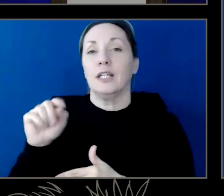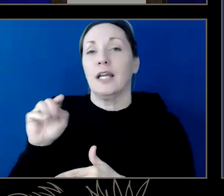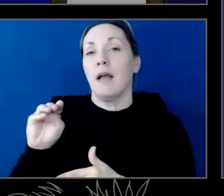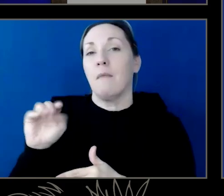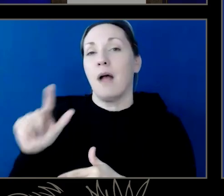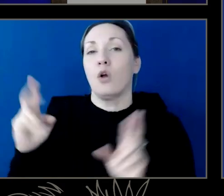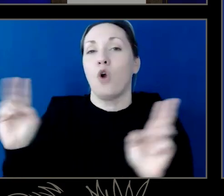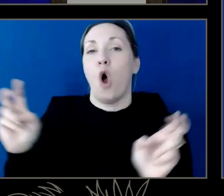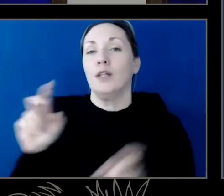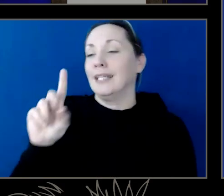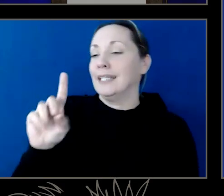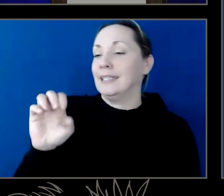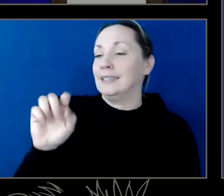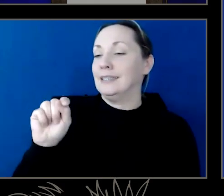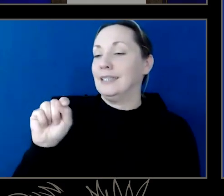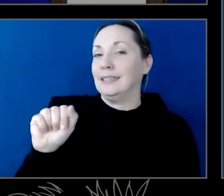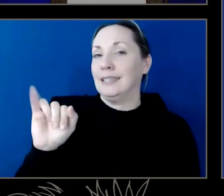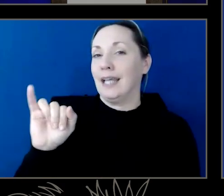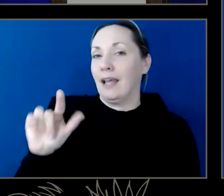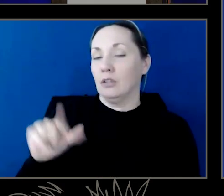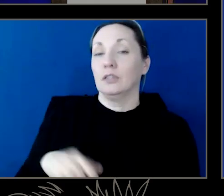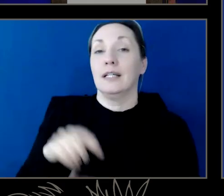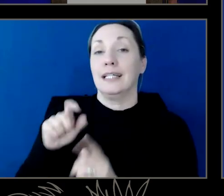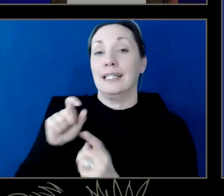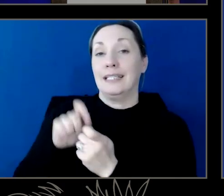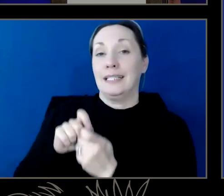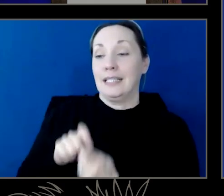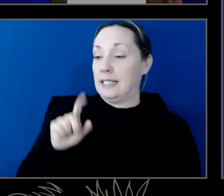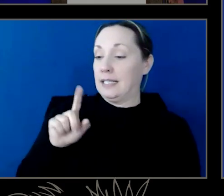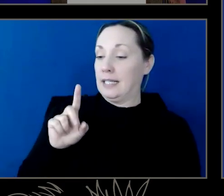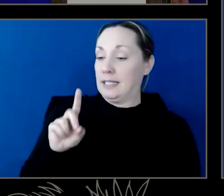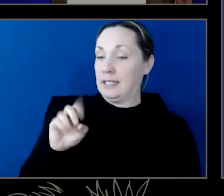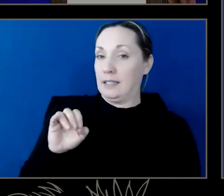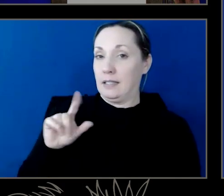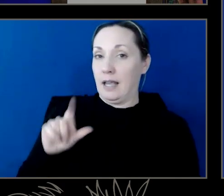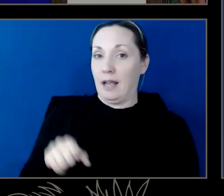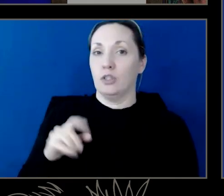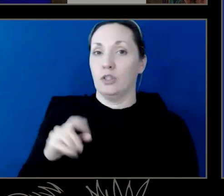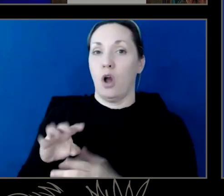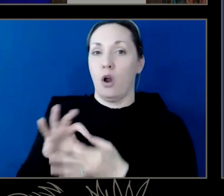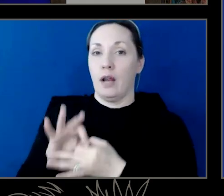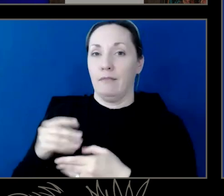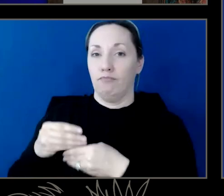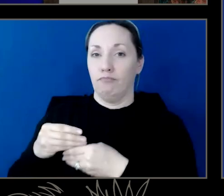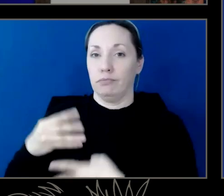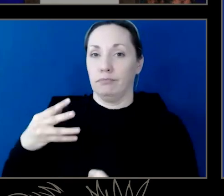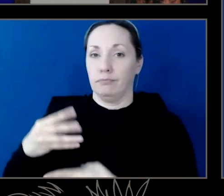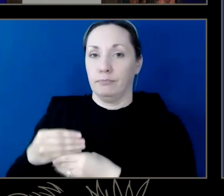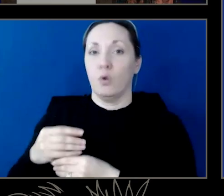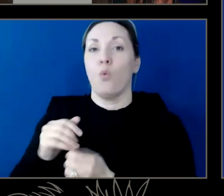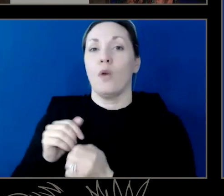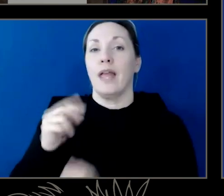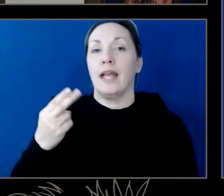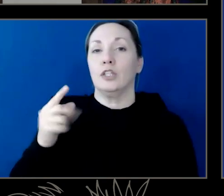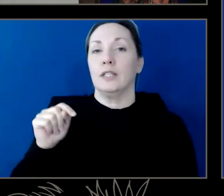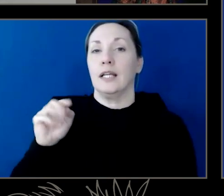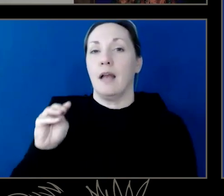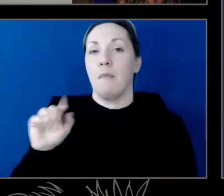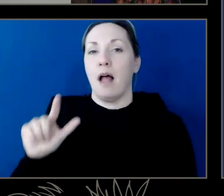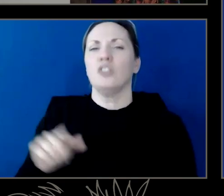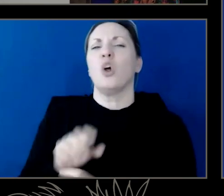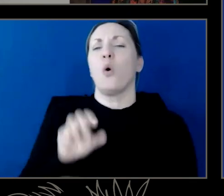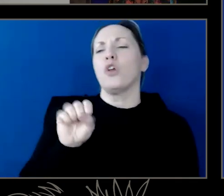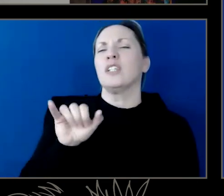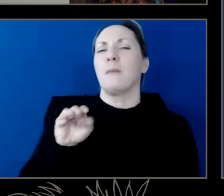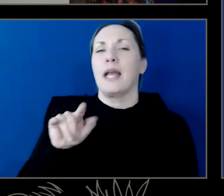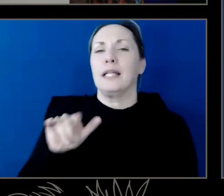called details. And details are basically inbuilt accordions with HTML. So these are semantic elements that render